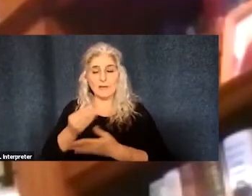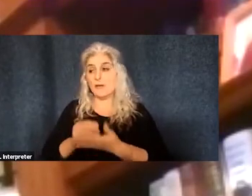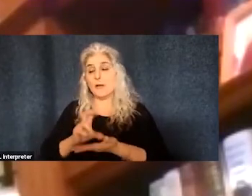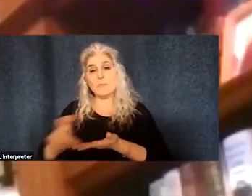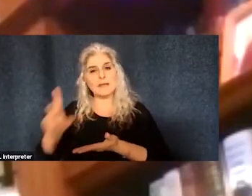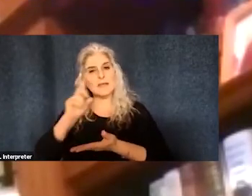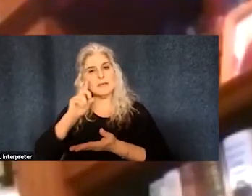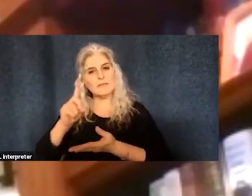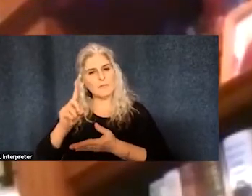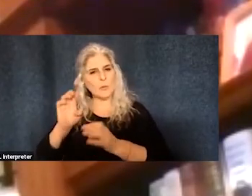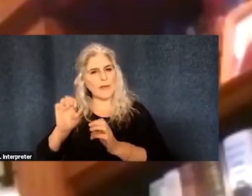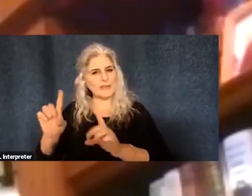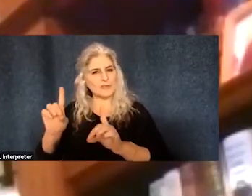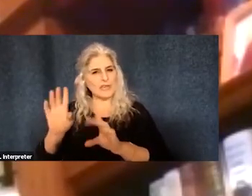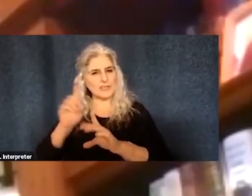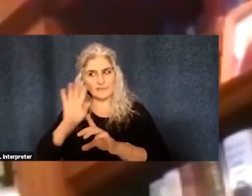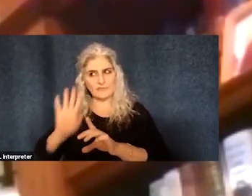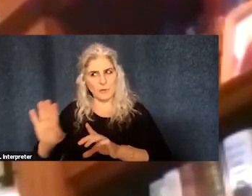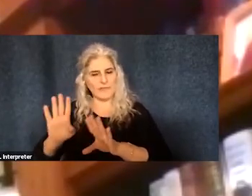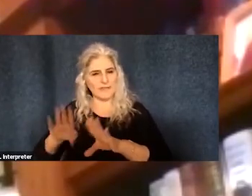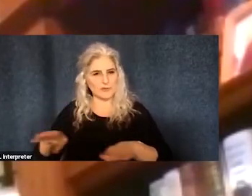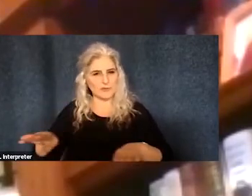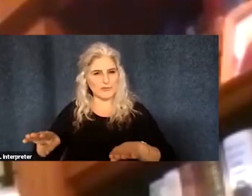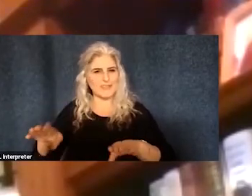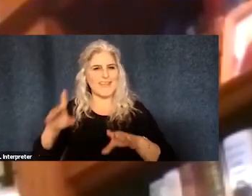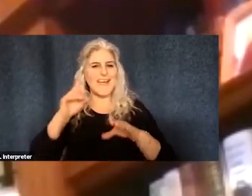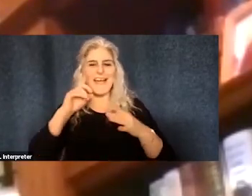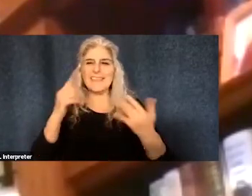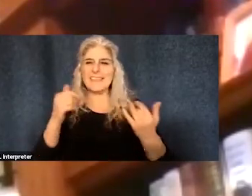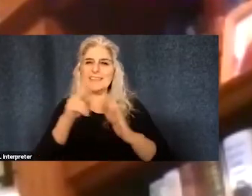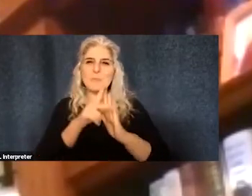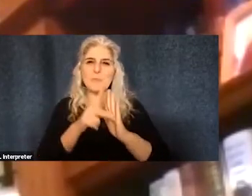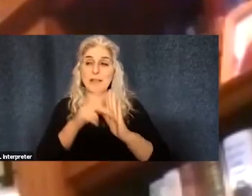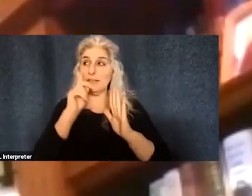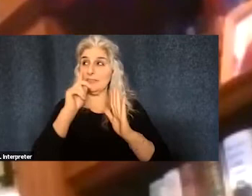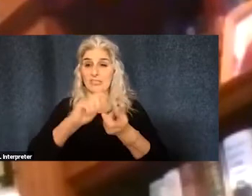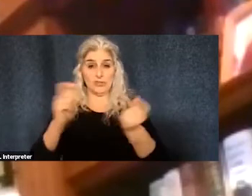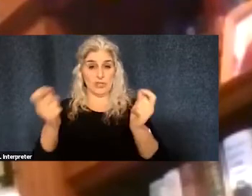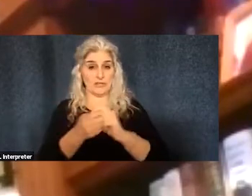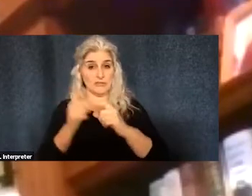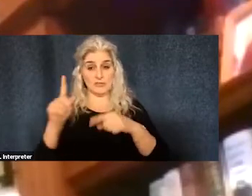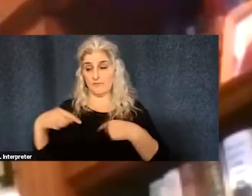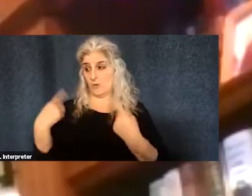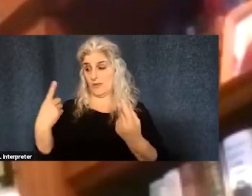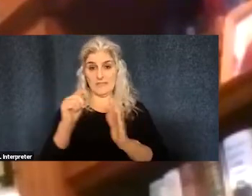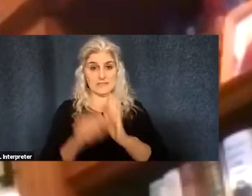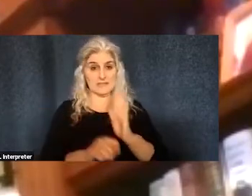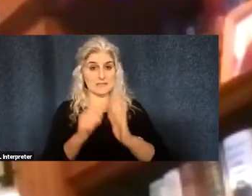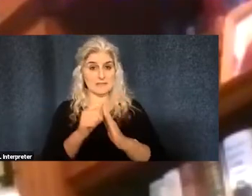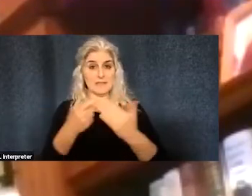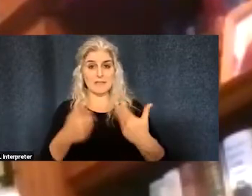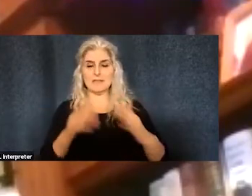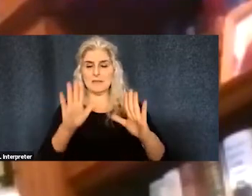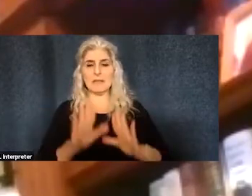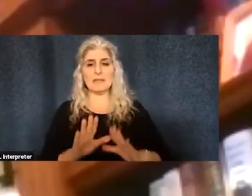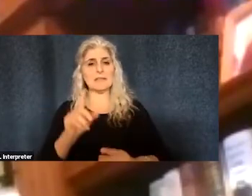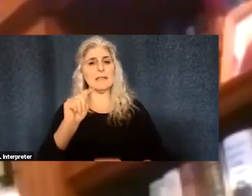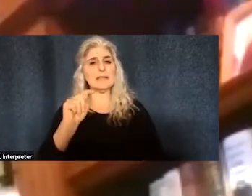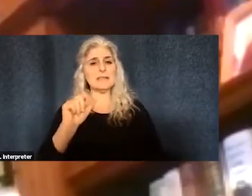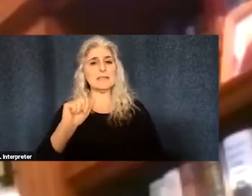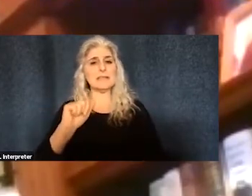think the policies that have changed during this period have been dramatic. And TIAA, CREF,